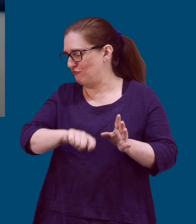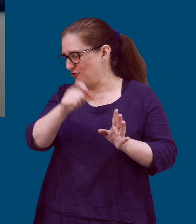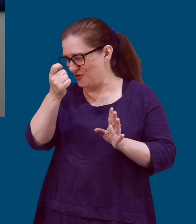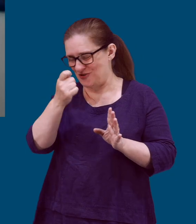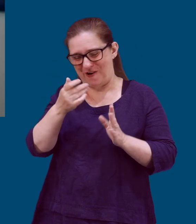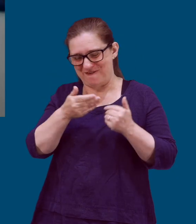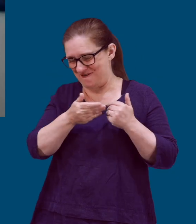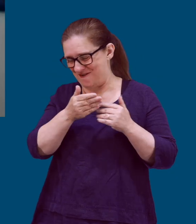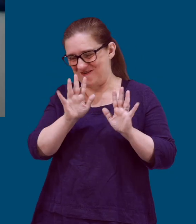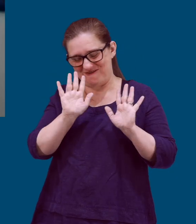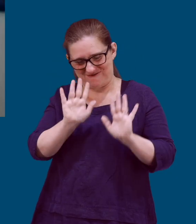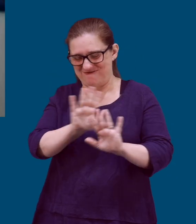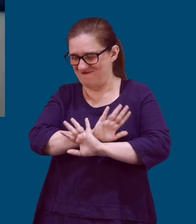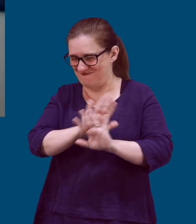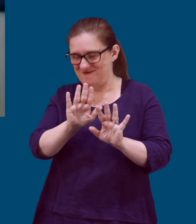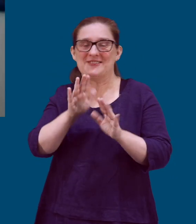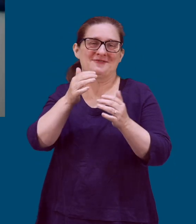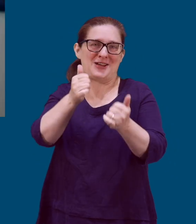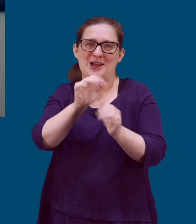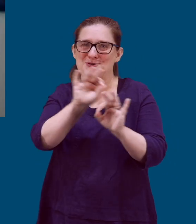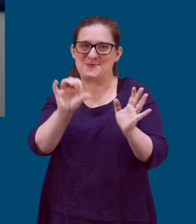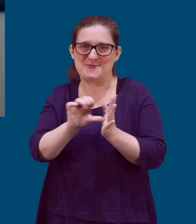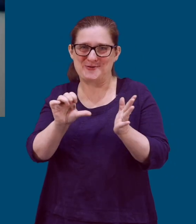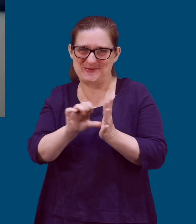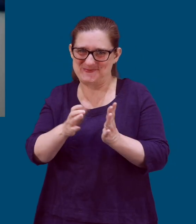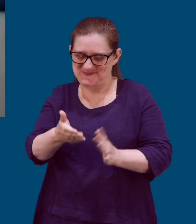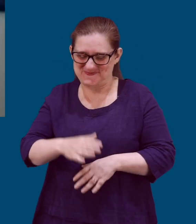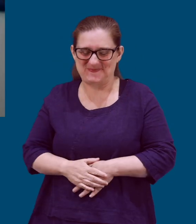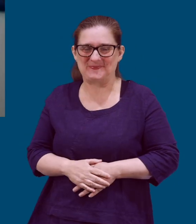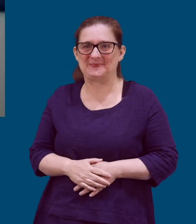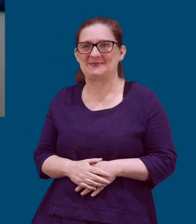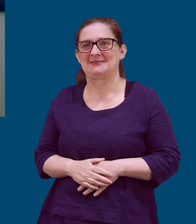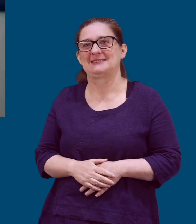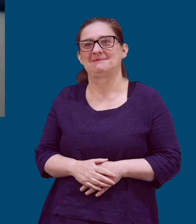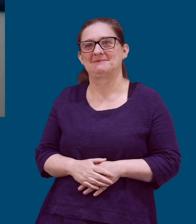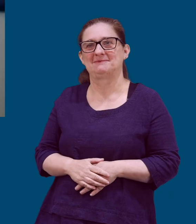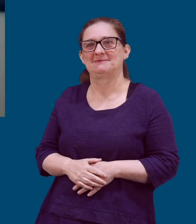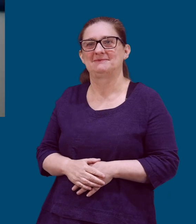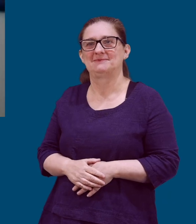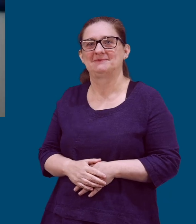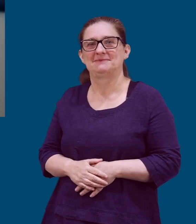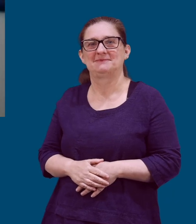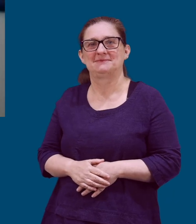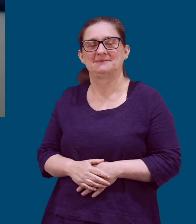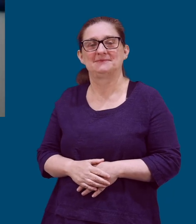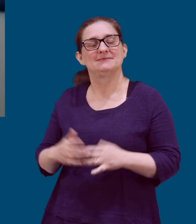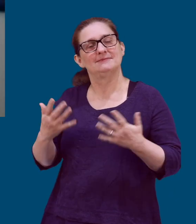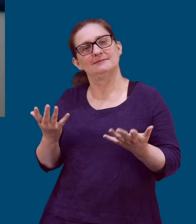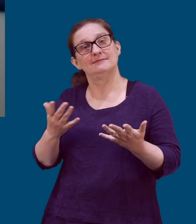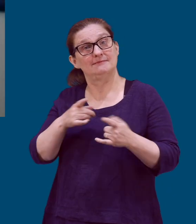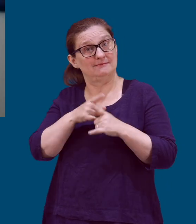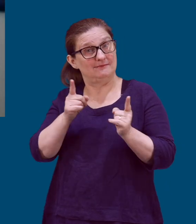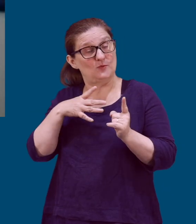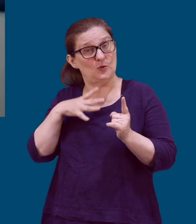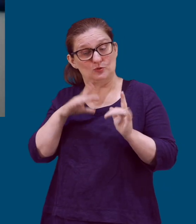for a minute or just step away from it. Anytime throughout, that's fine. And for those of you who would like to stay